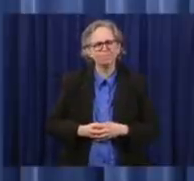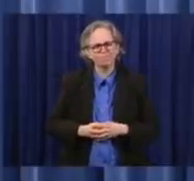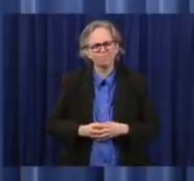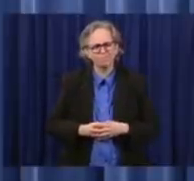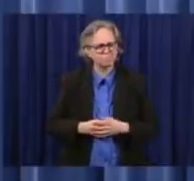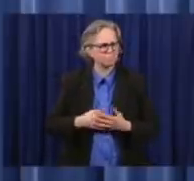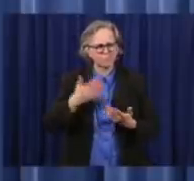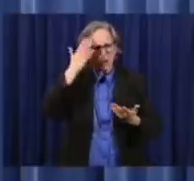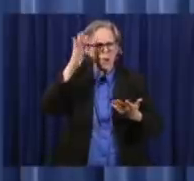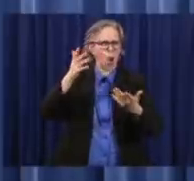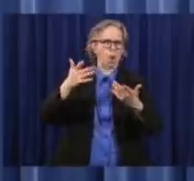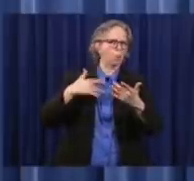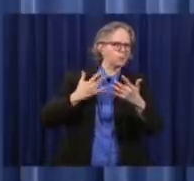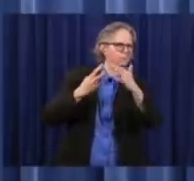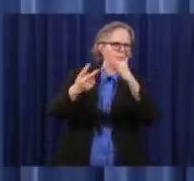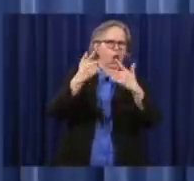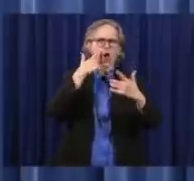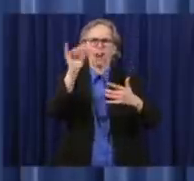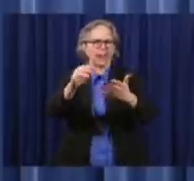be at that point in time.